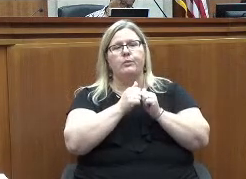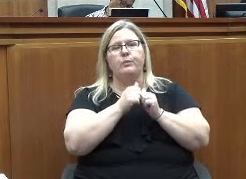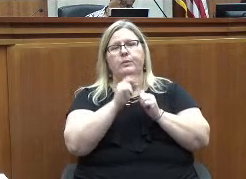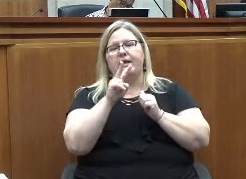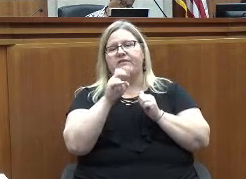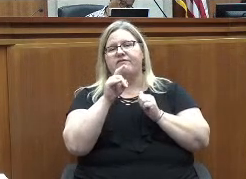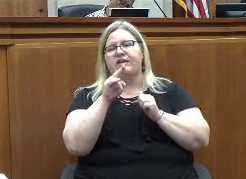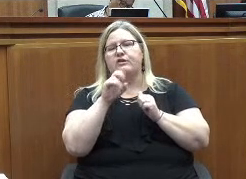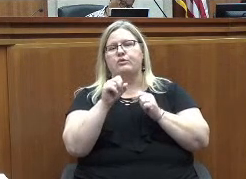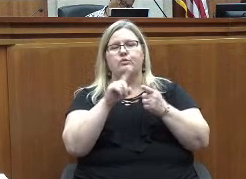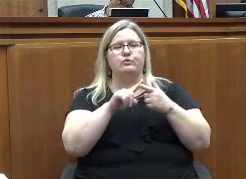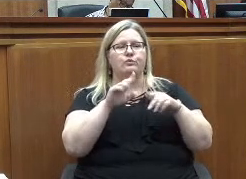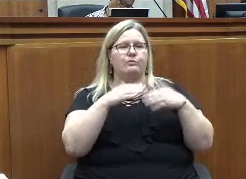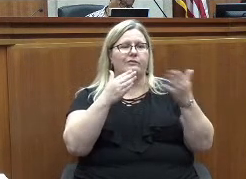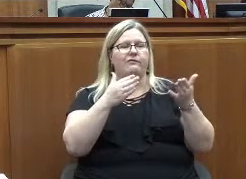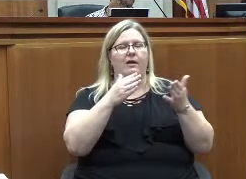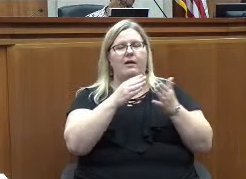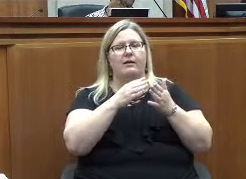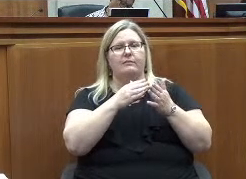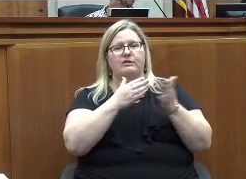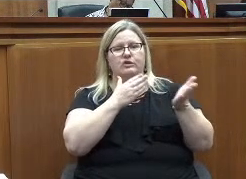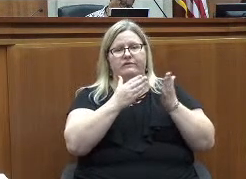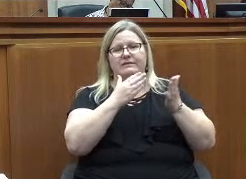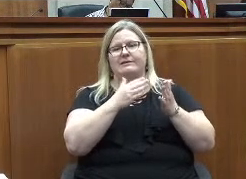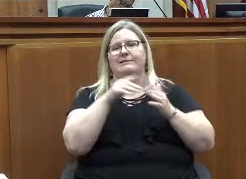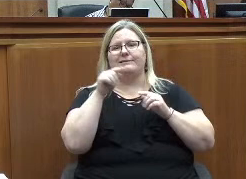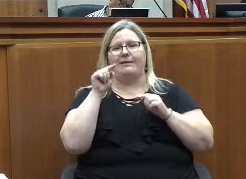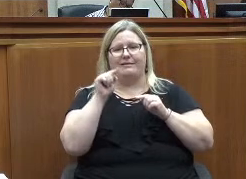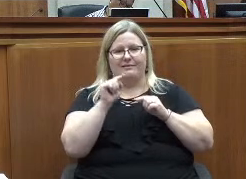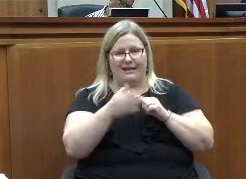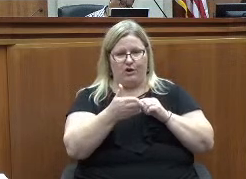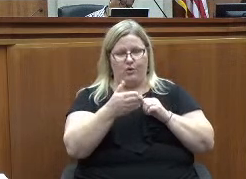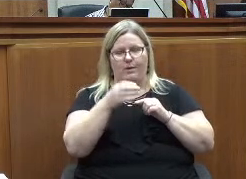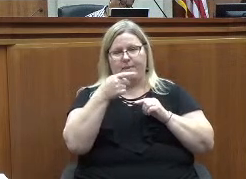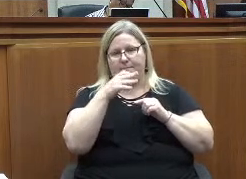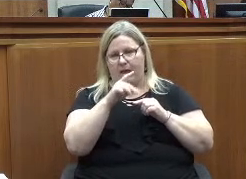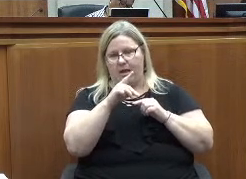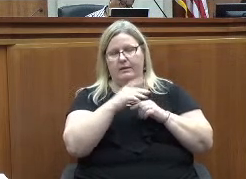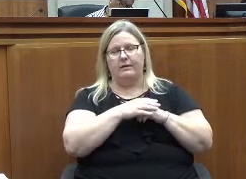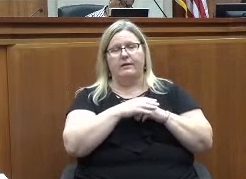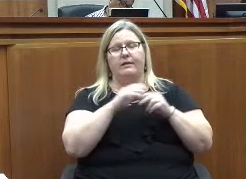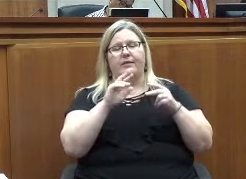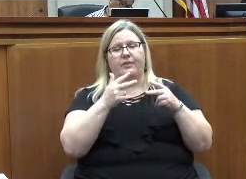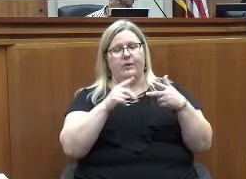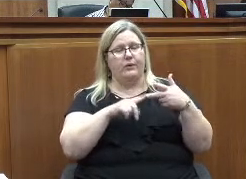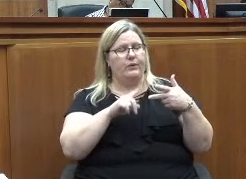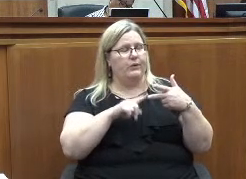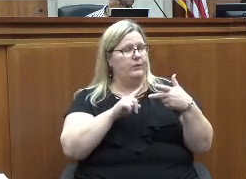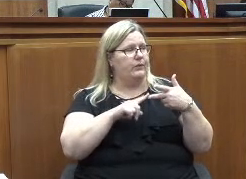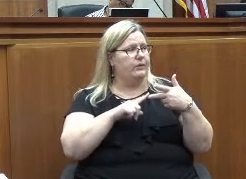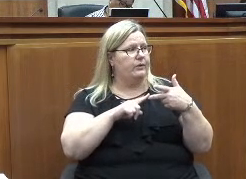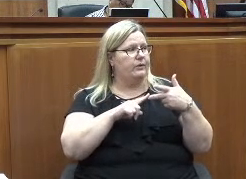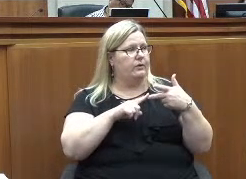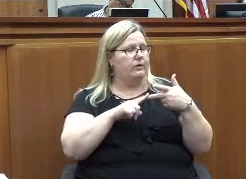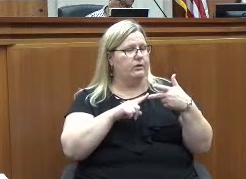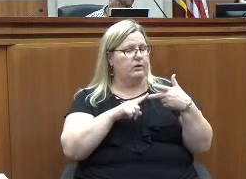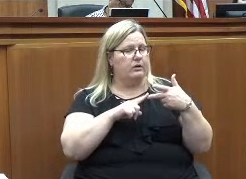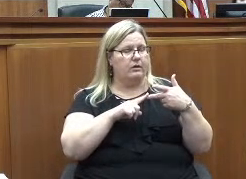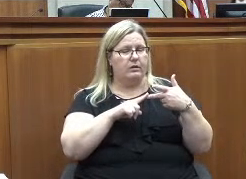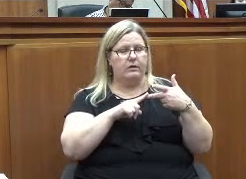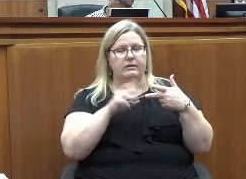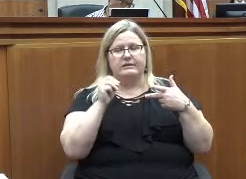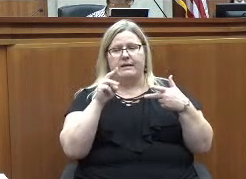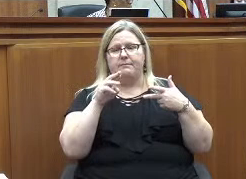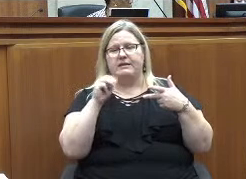vendors to provide those services at the pod. And then thirdly, Mr. Morris, on that one, just a